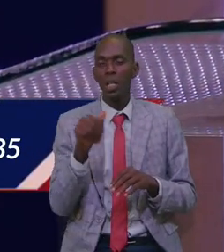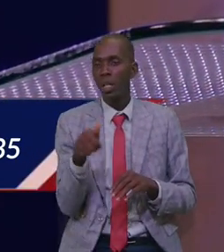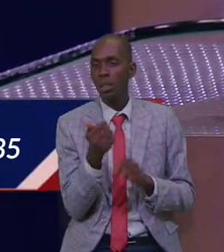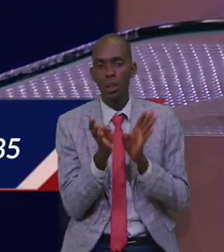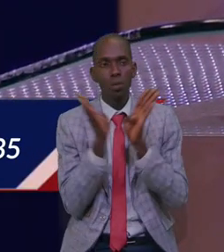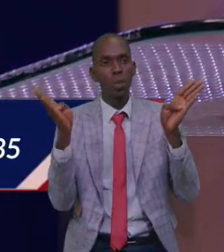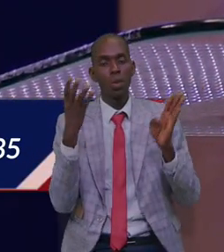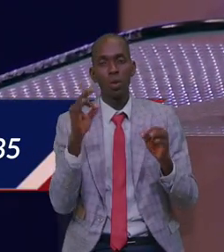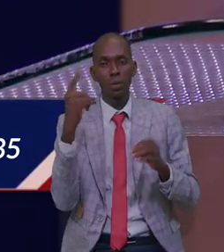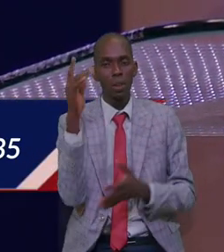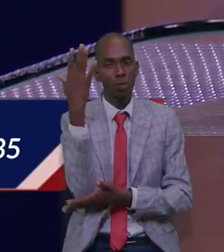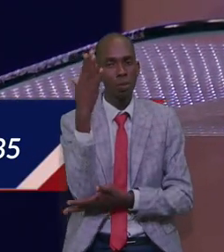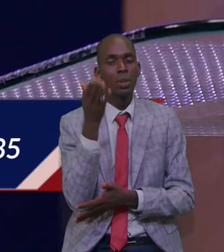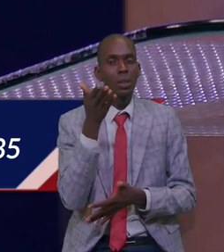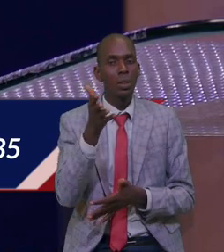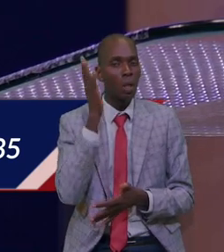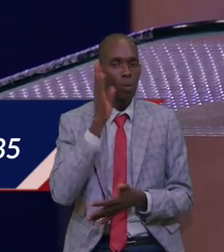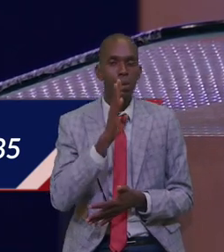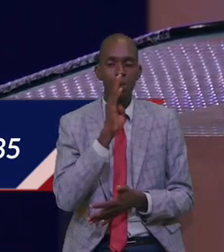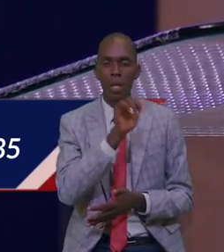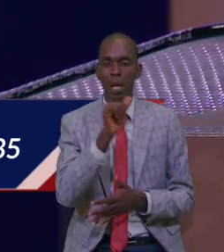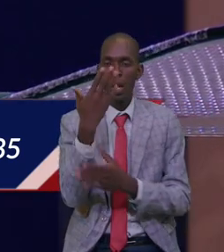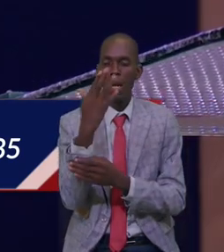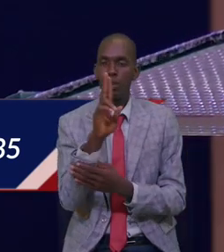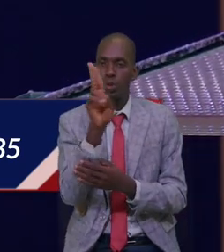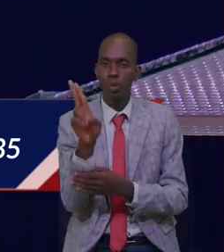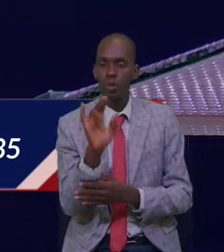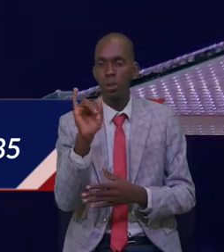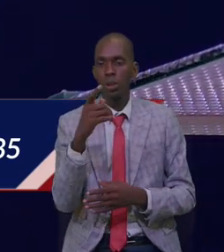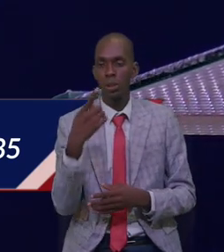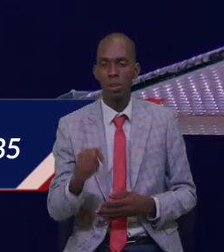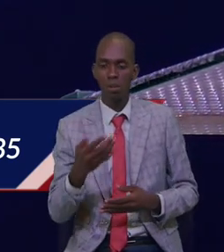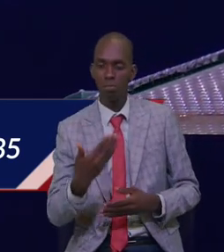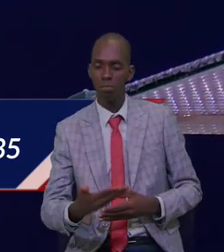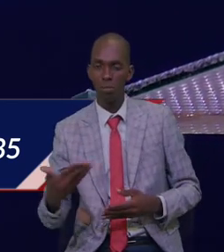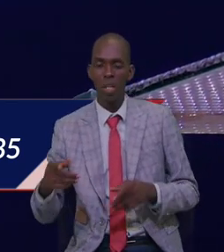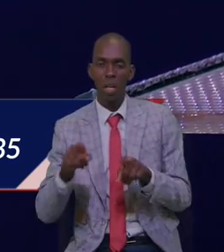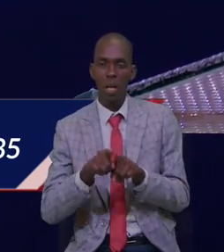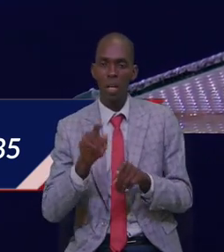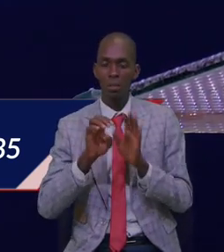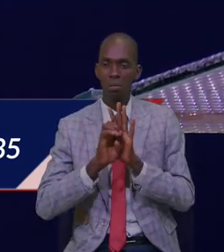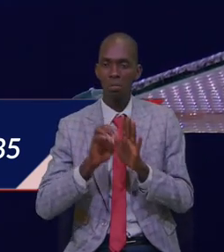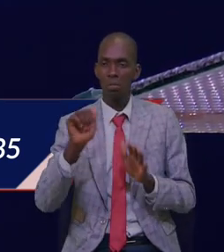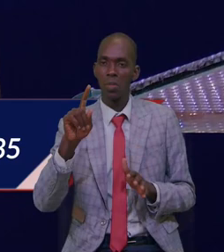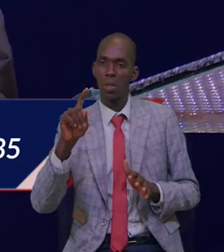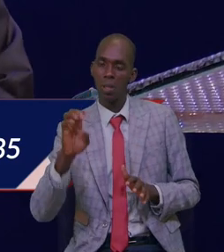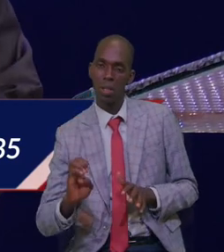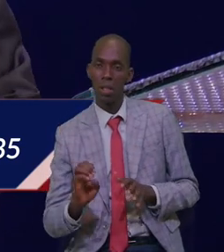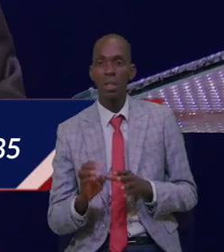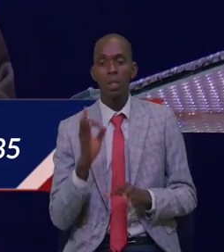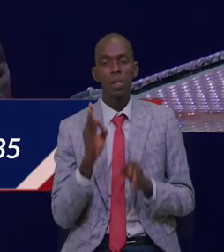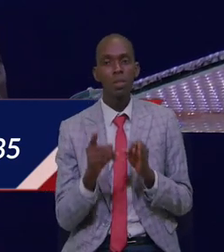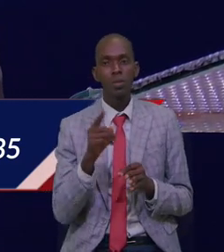is making use of the axe. If you're going to cut out a stone from a mountain, there should be a hand that